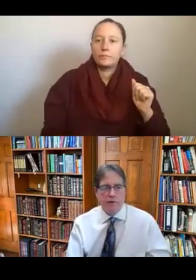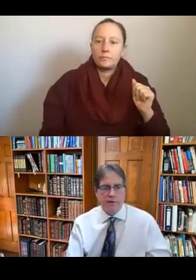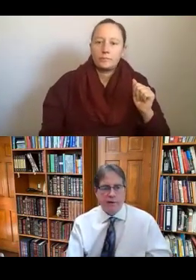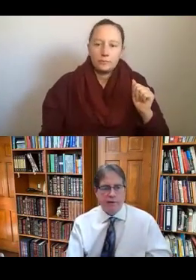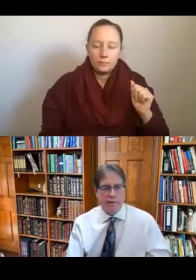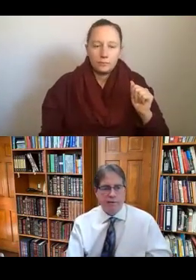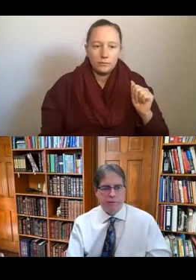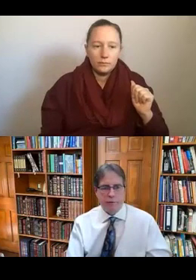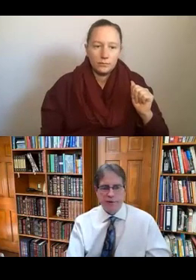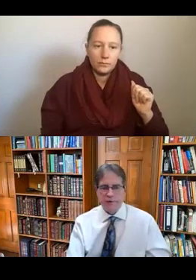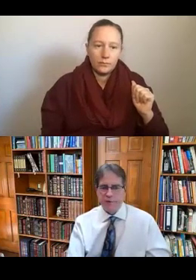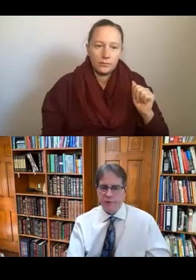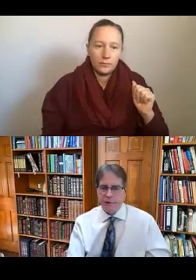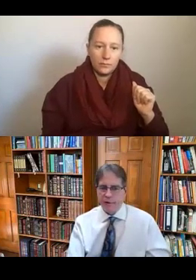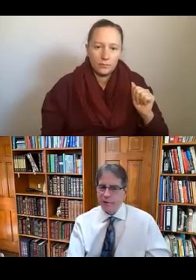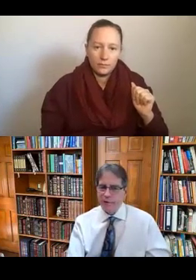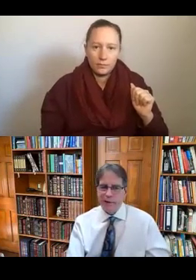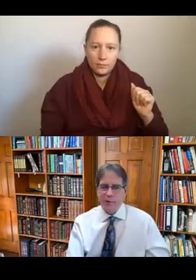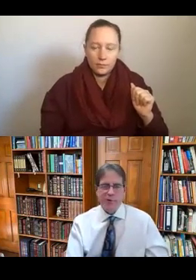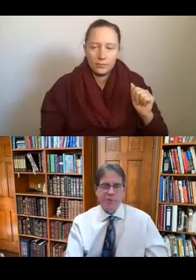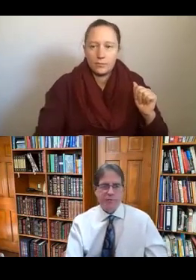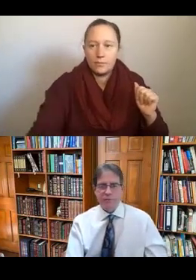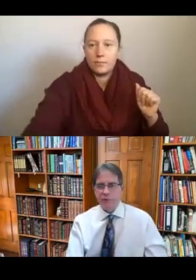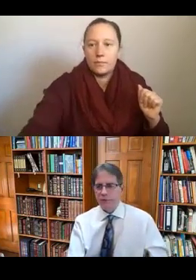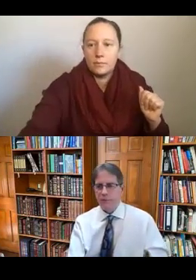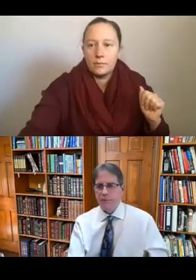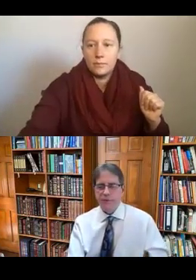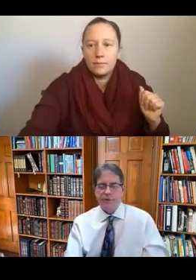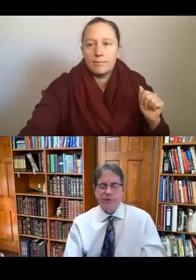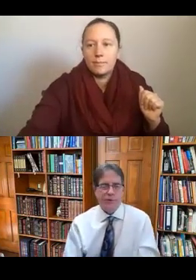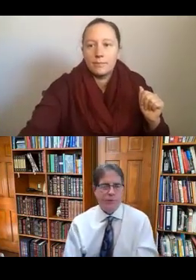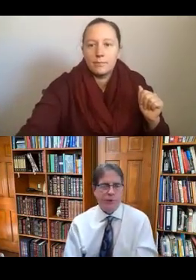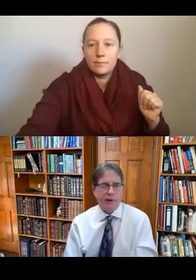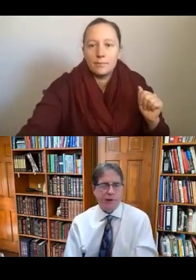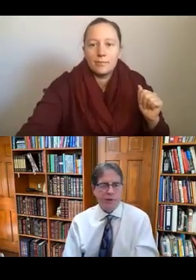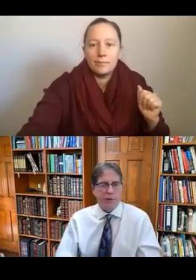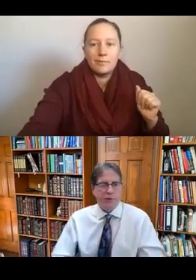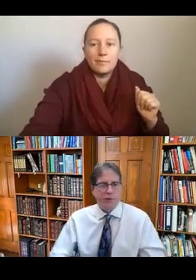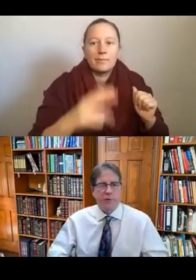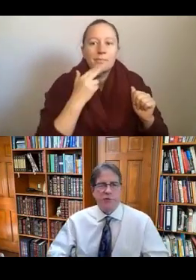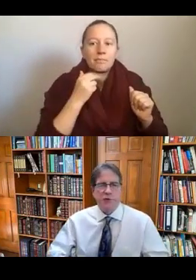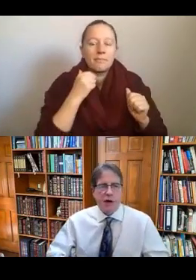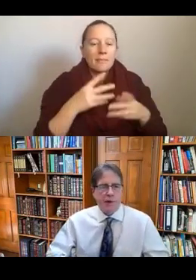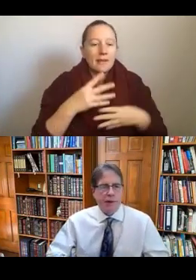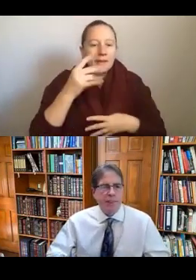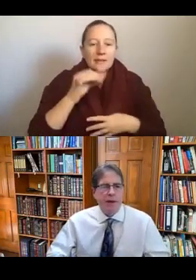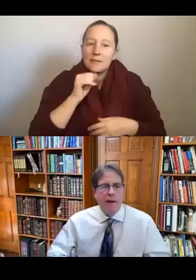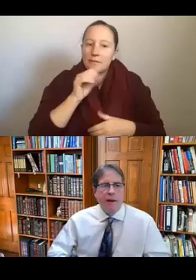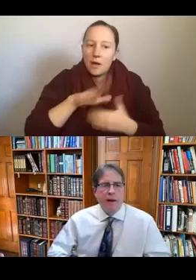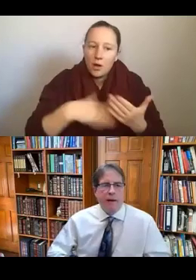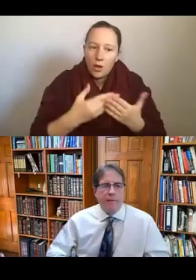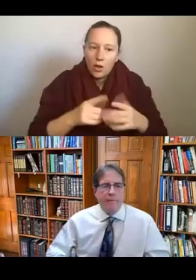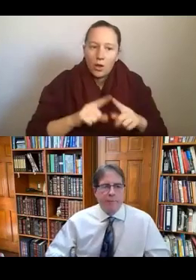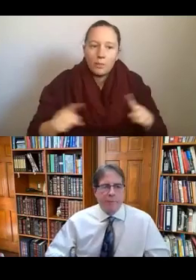So here's a short list of not all the K awards, but a few of them, just to point out which ones are the most common.